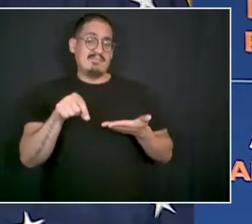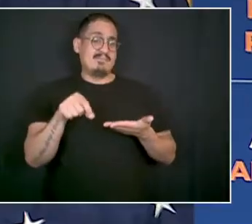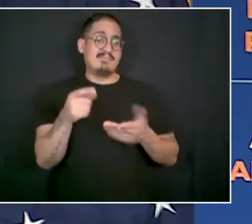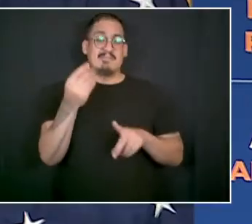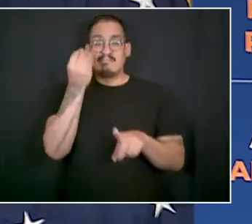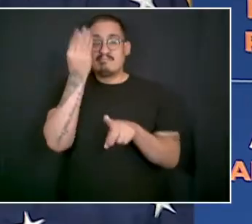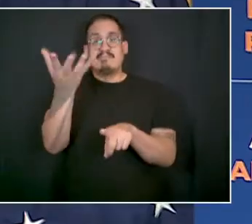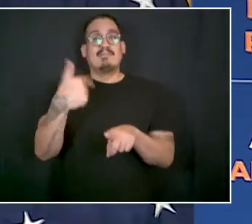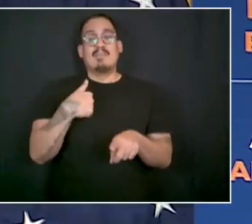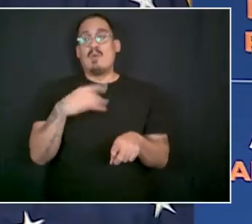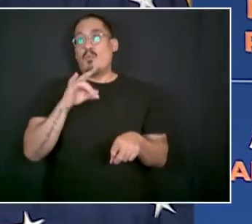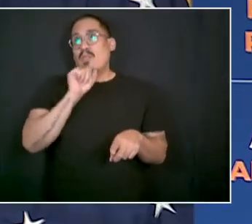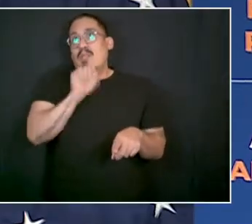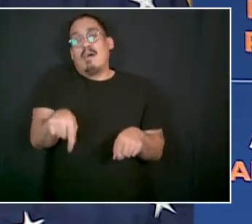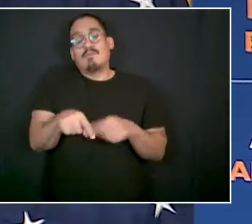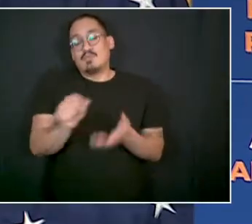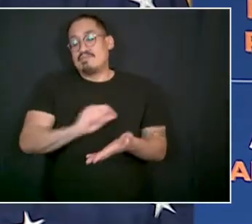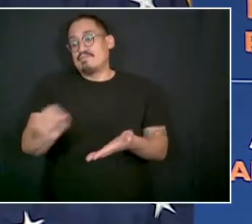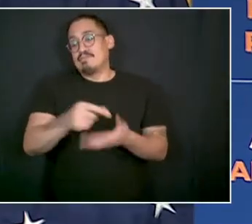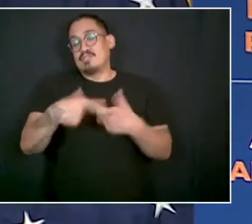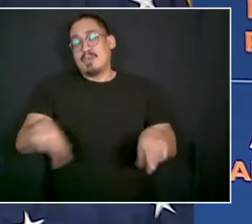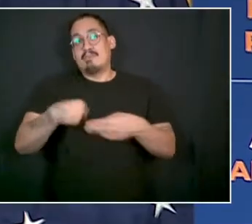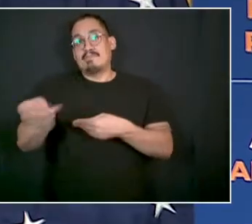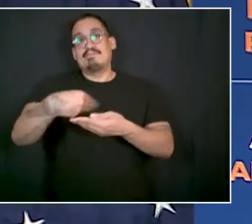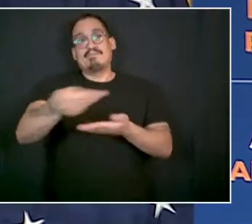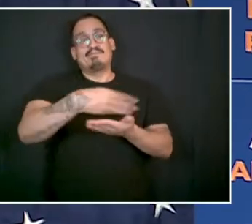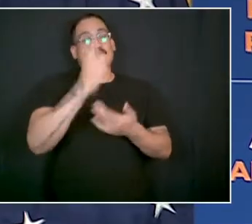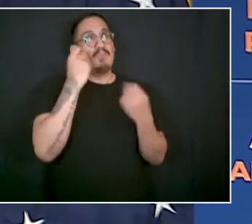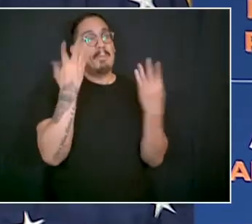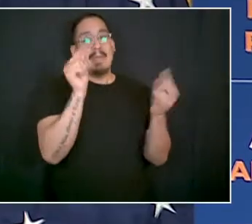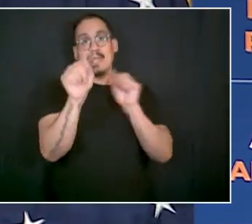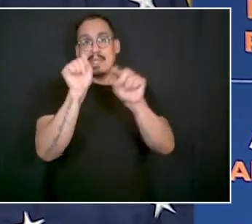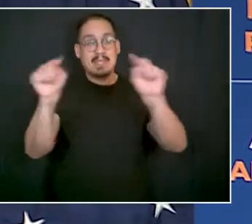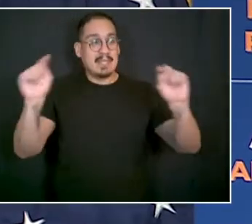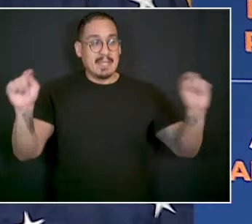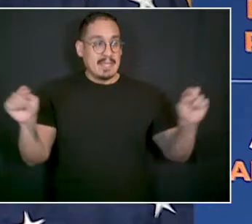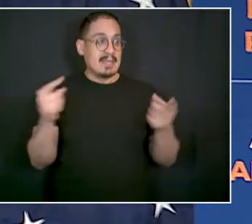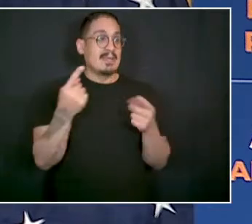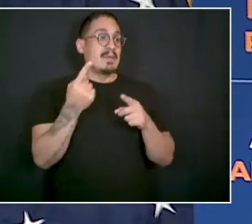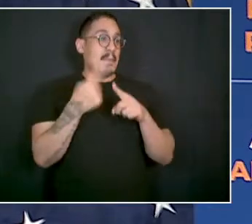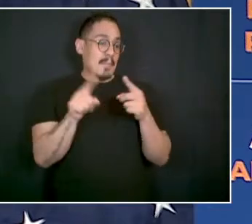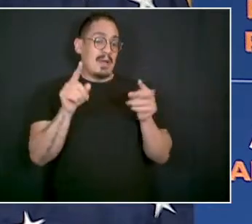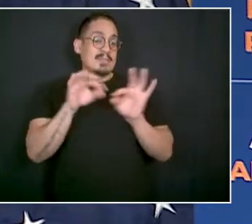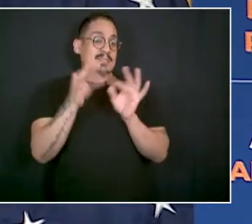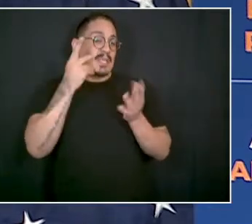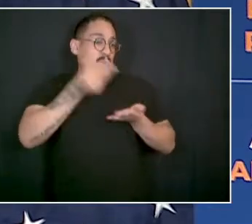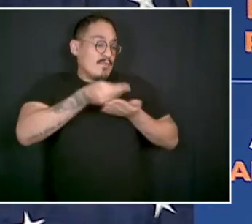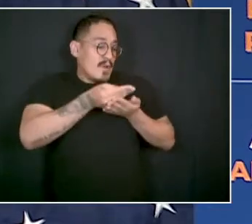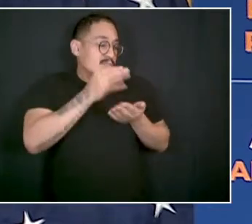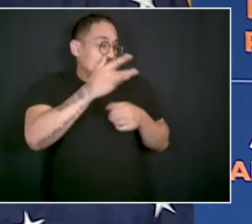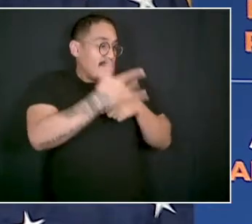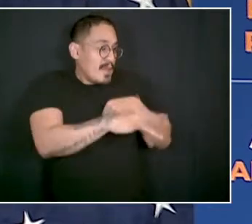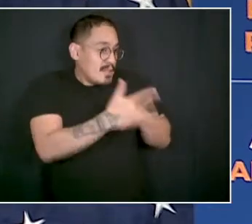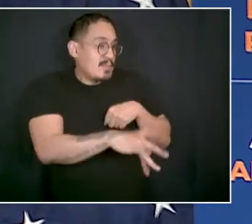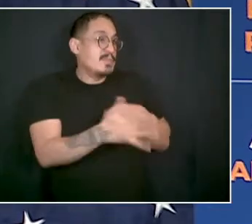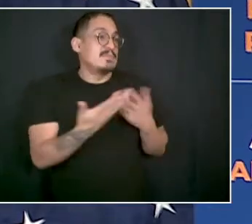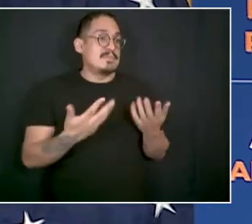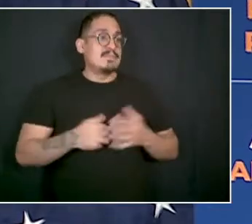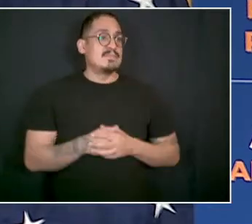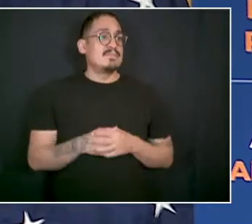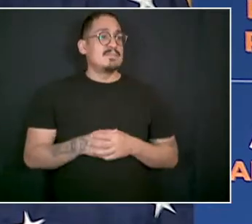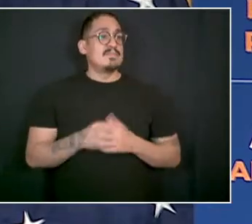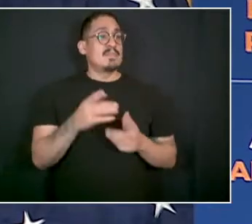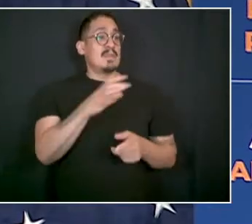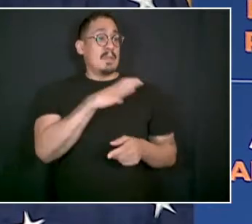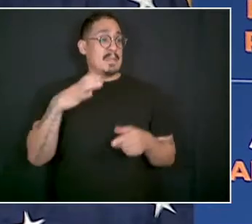things. We got to do an assessment to see what resources are available, and Commissioner Gross has been excellent in doing that,